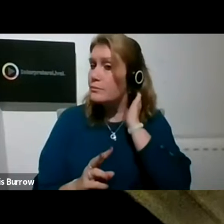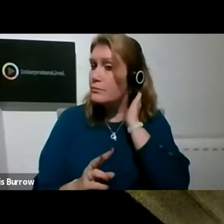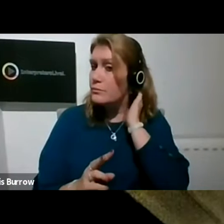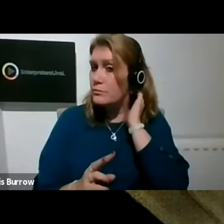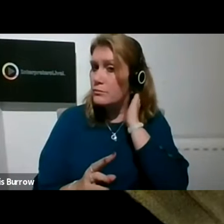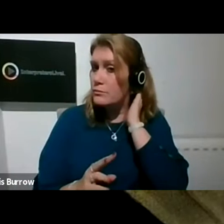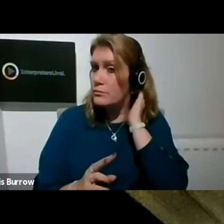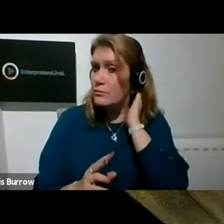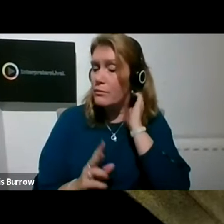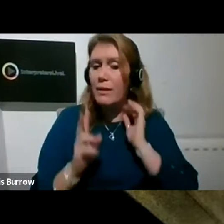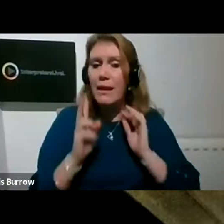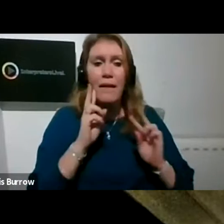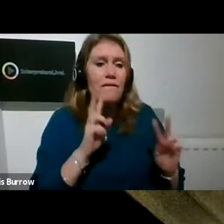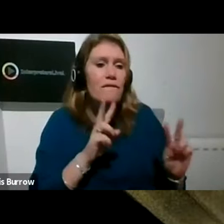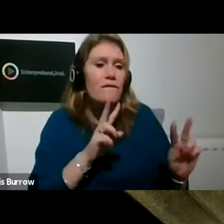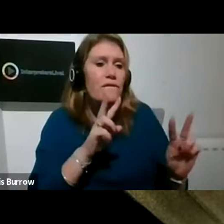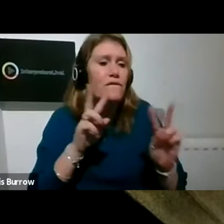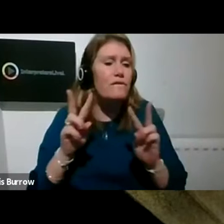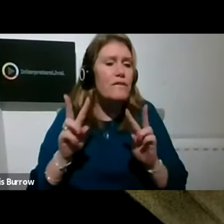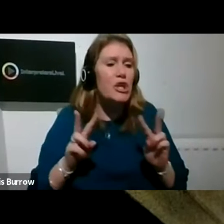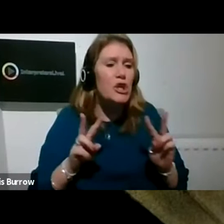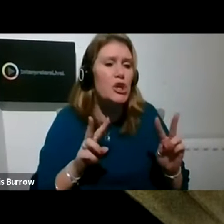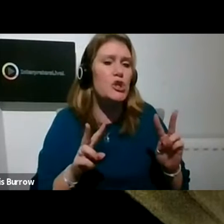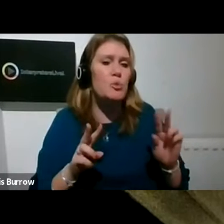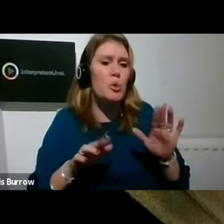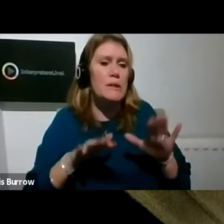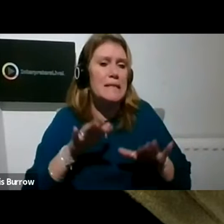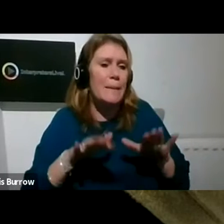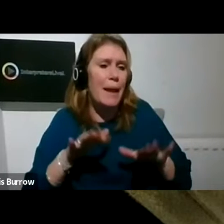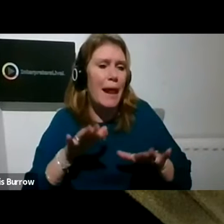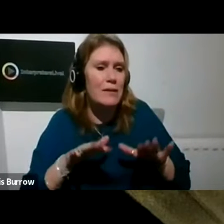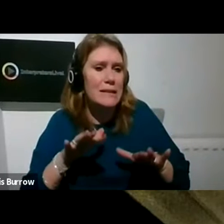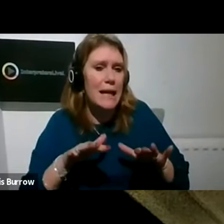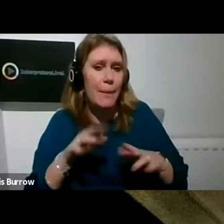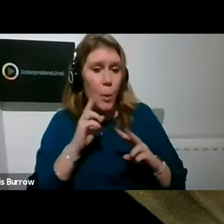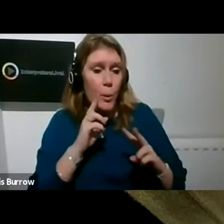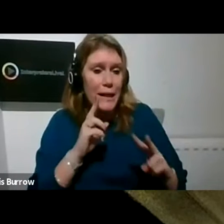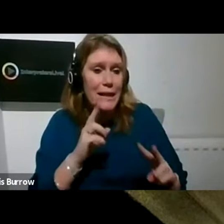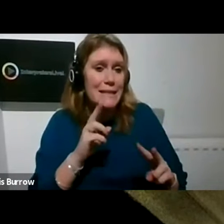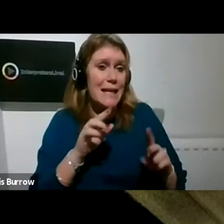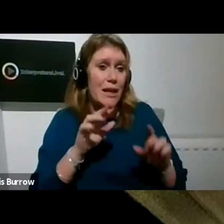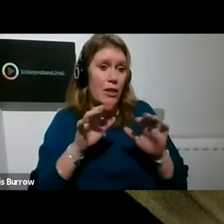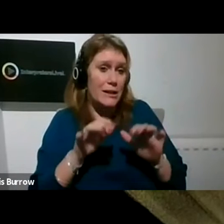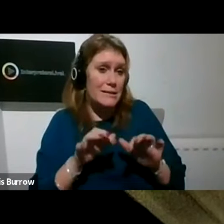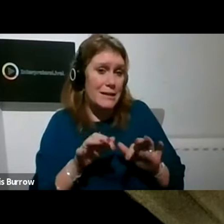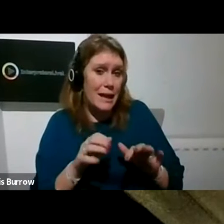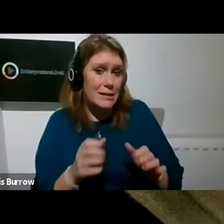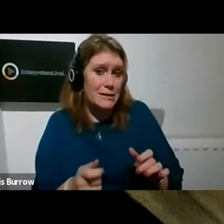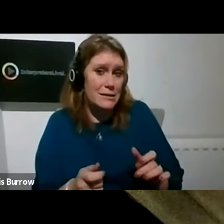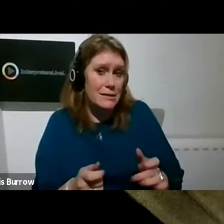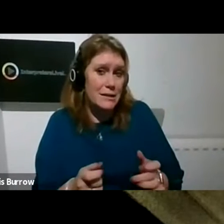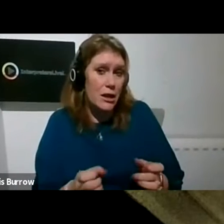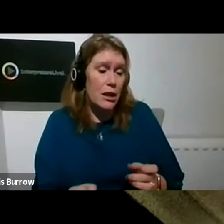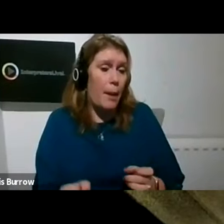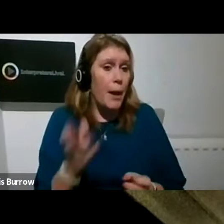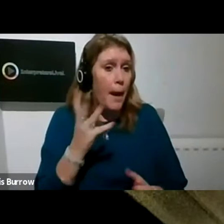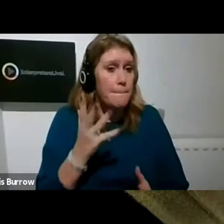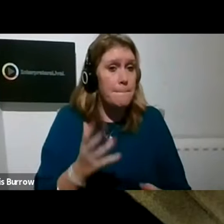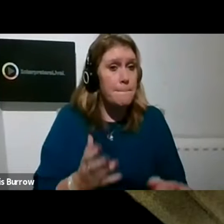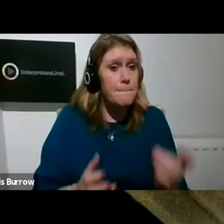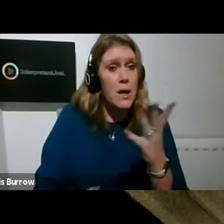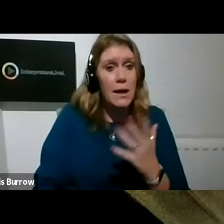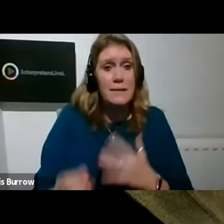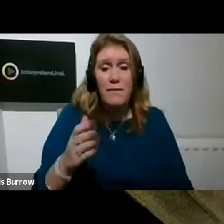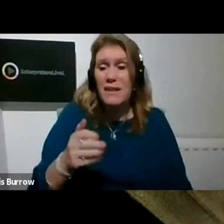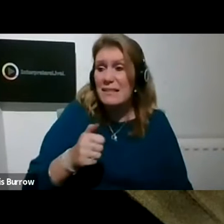there's a visual similarity, but we see those little snippets of text coming up as if they're in text